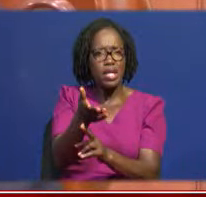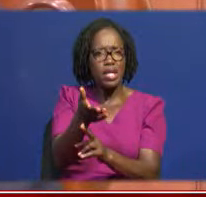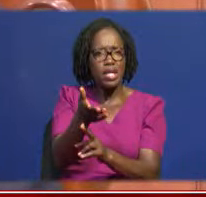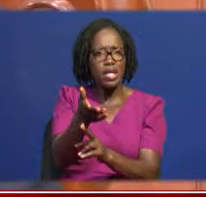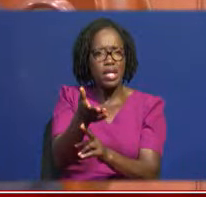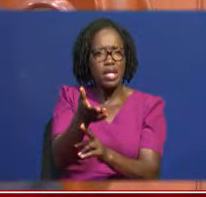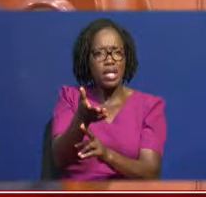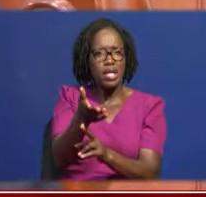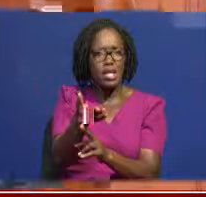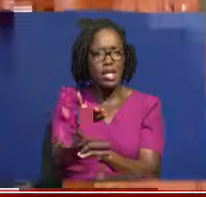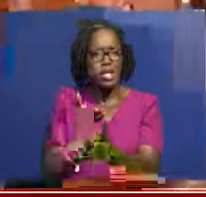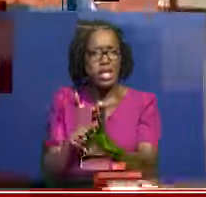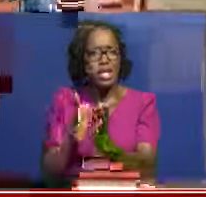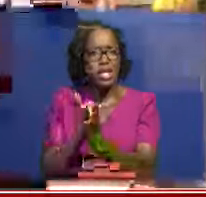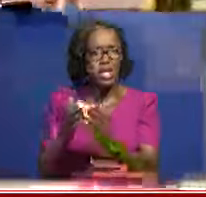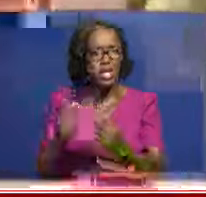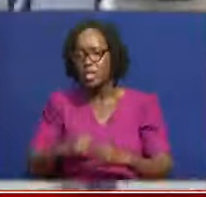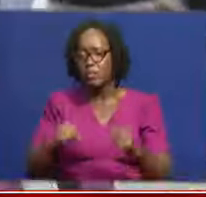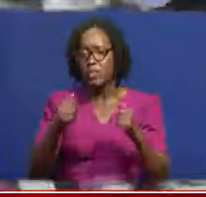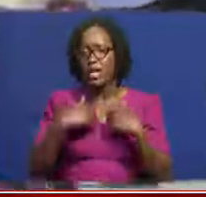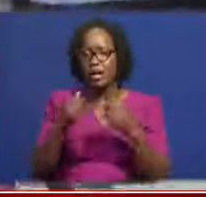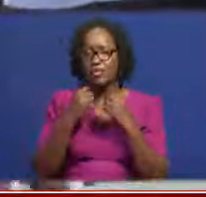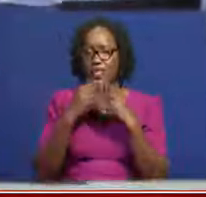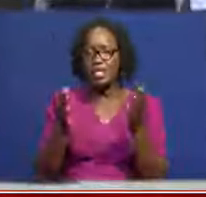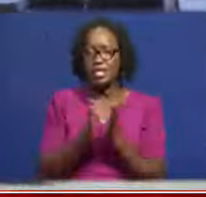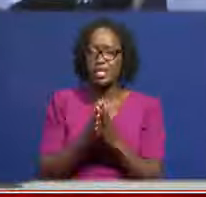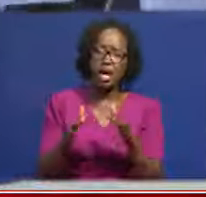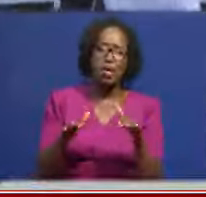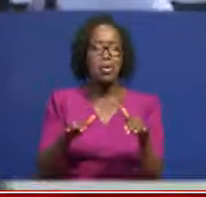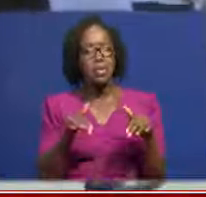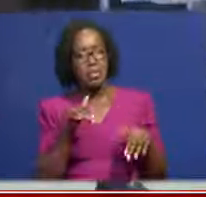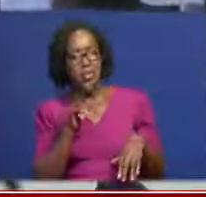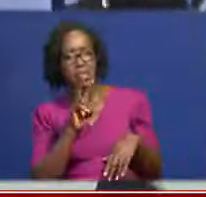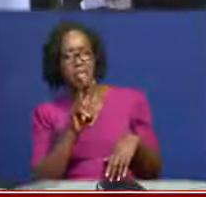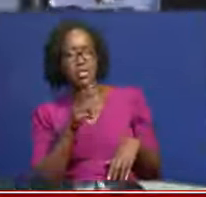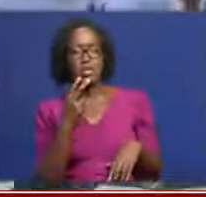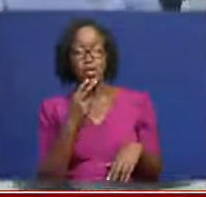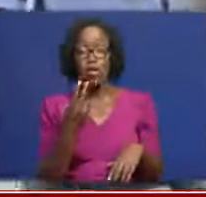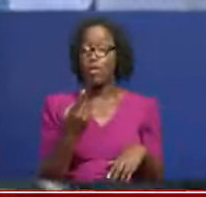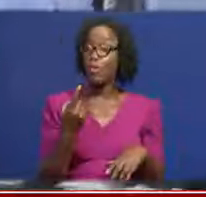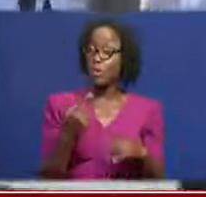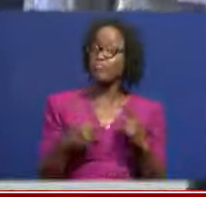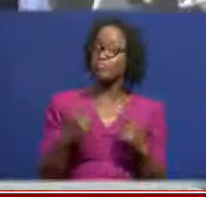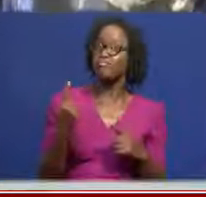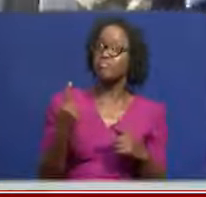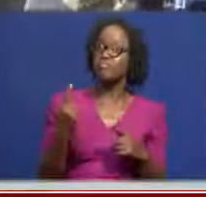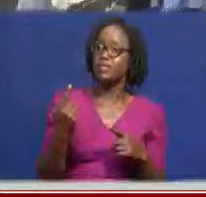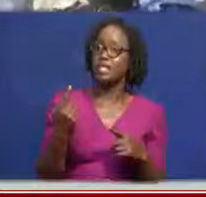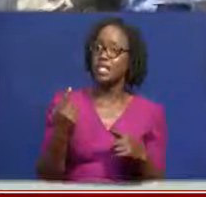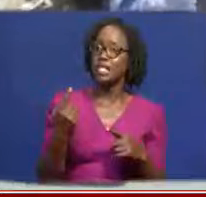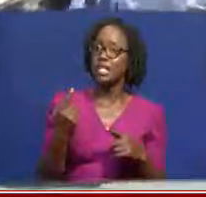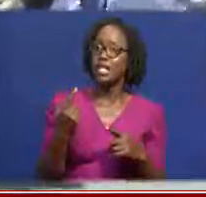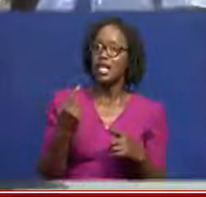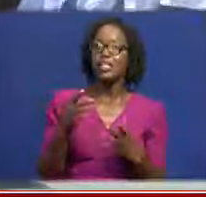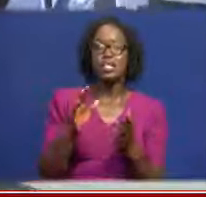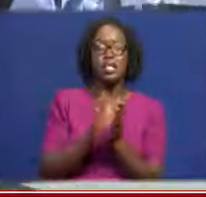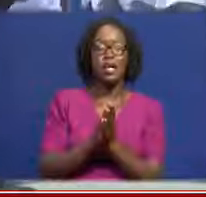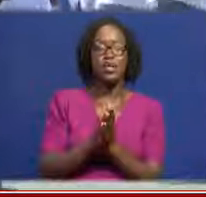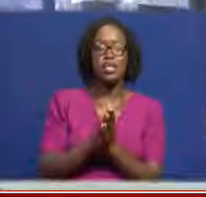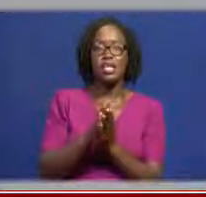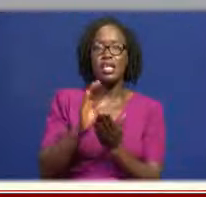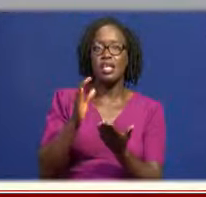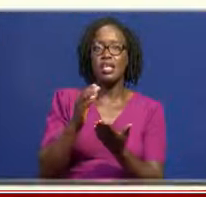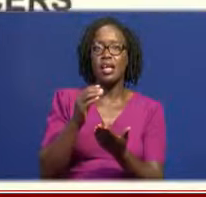they have. It is now a game of wait and see who will blink first, with clinic officers now tabling